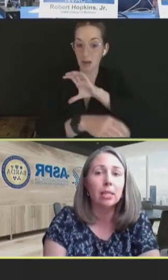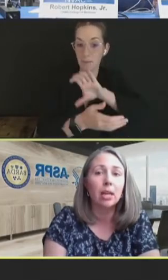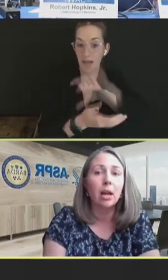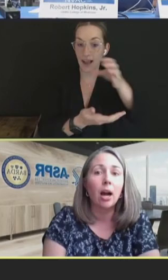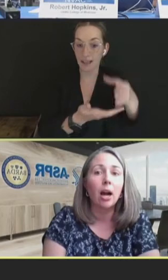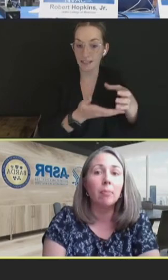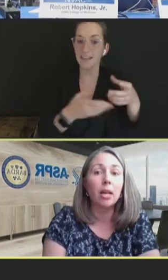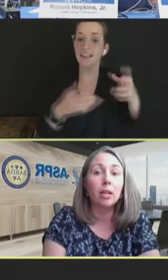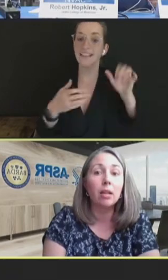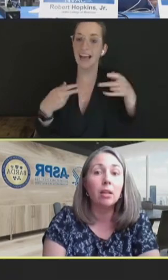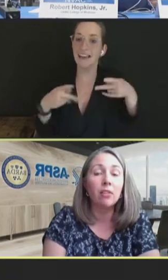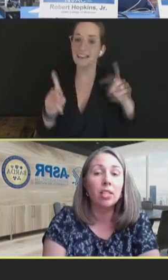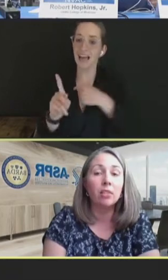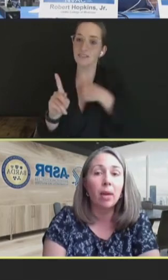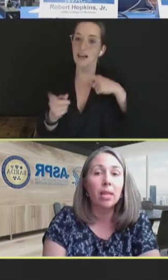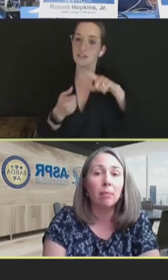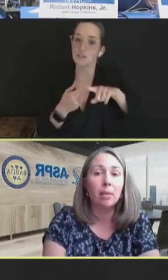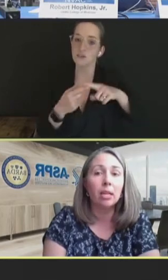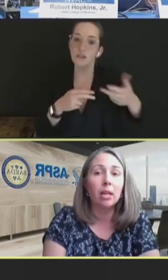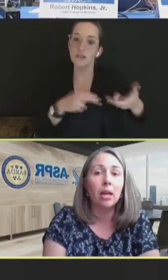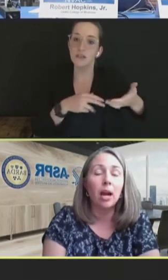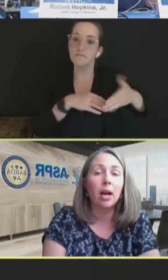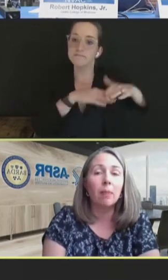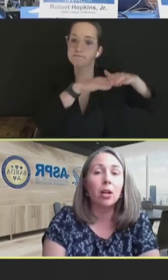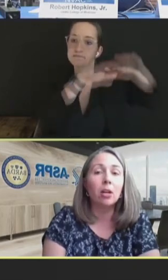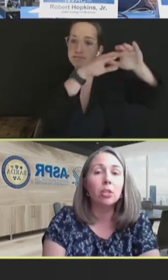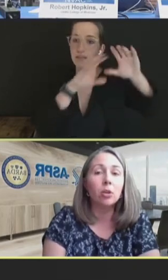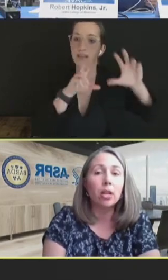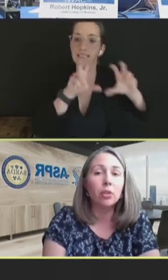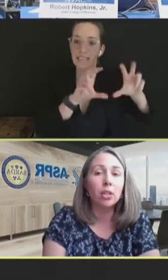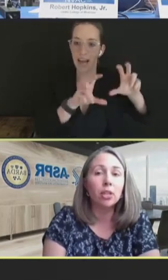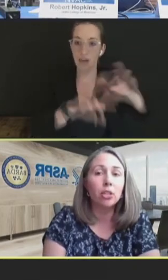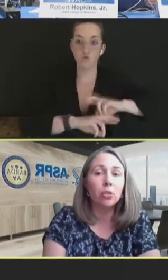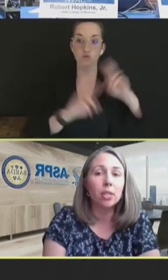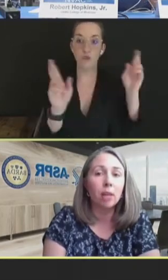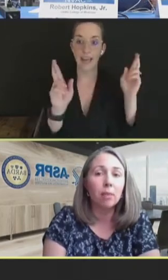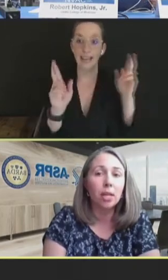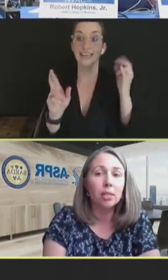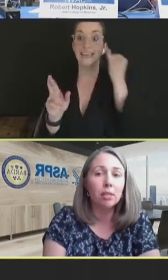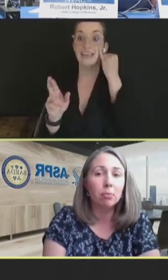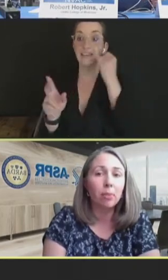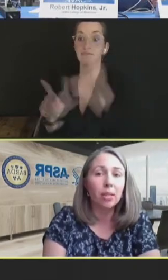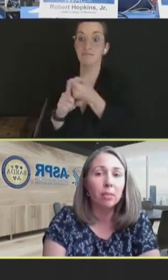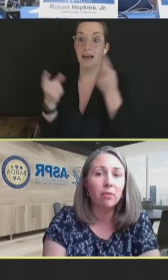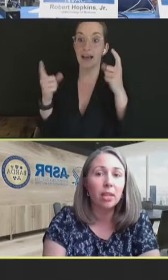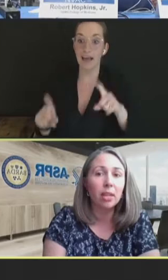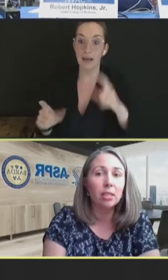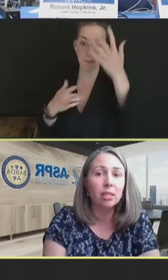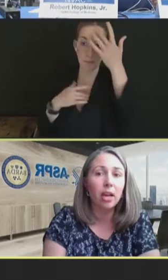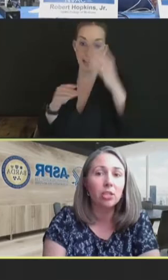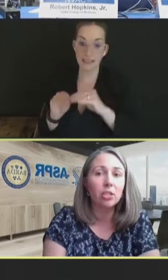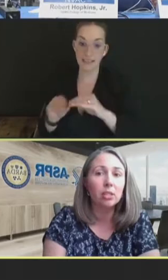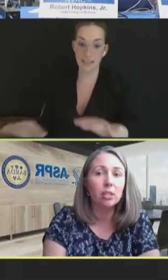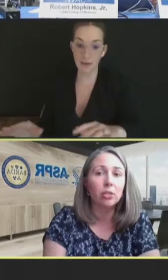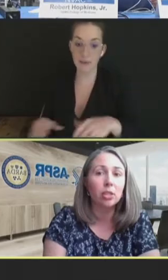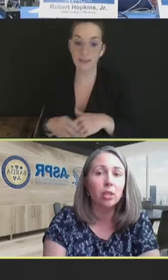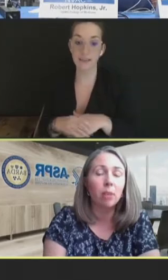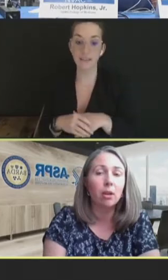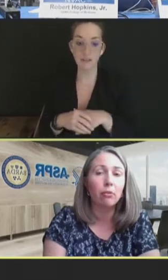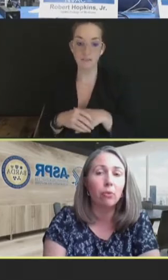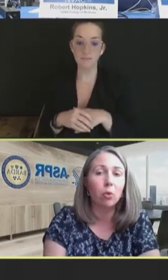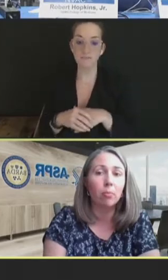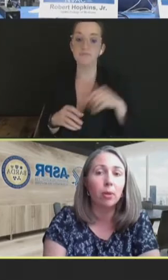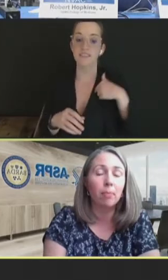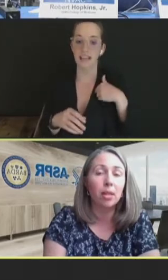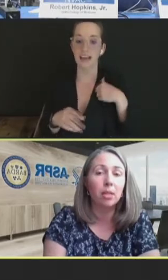place in the event of a pandemic. It also allows for continuous updates of pre-pandemic vaccines and adjuvants that are